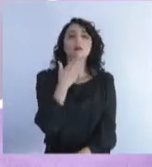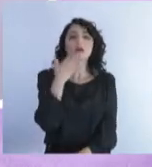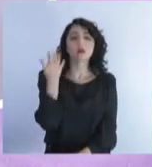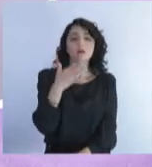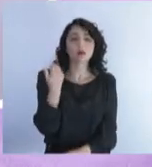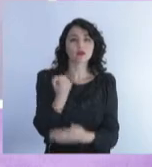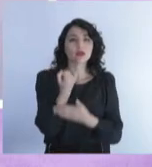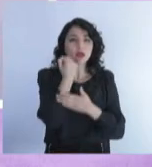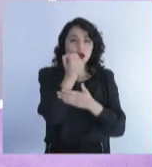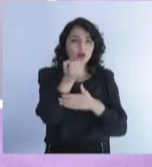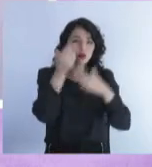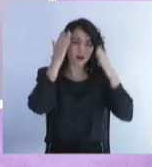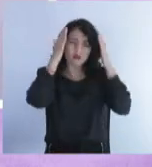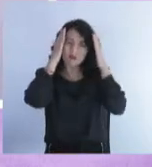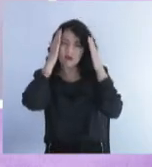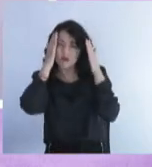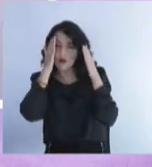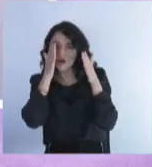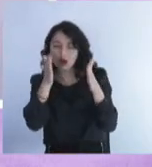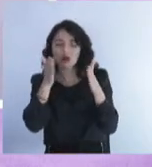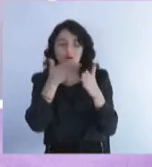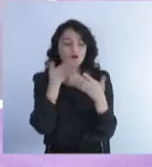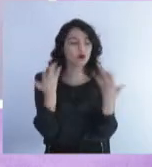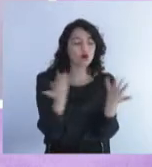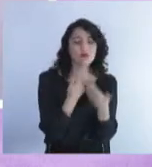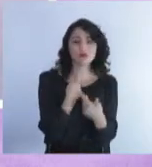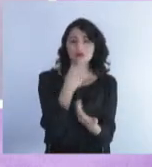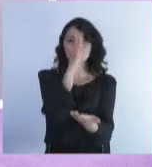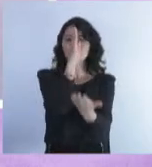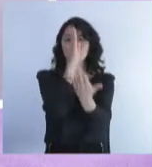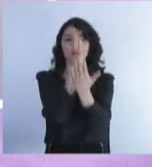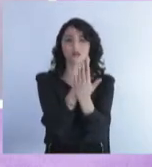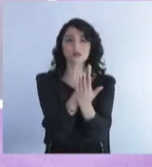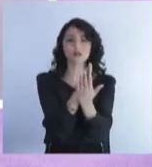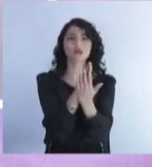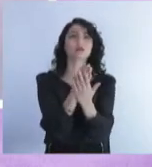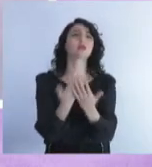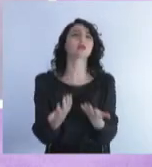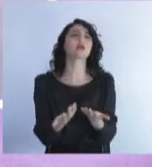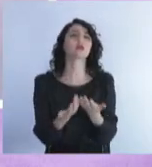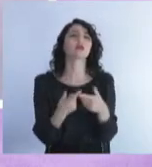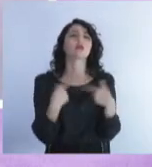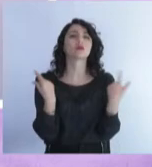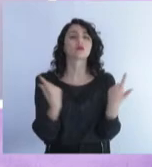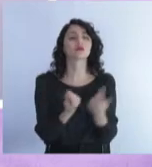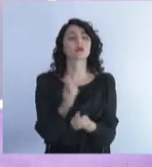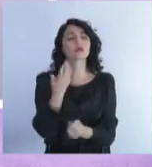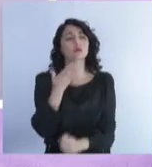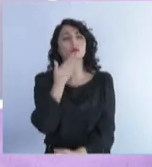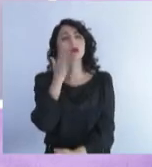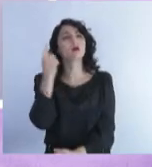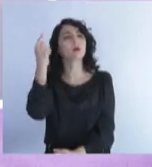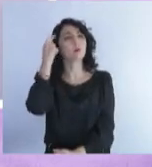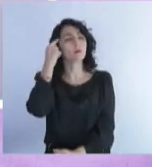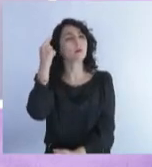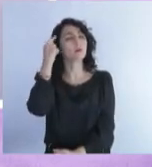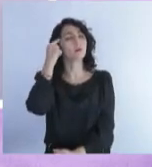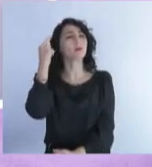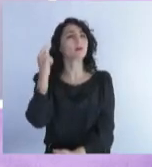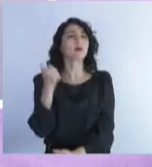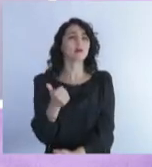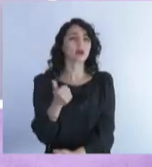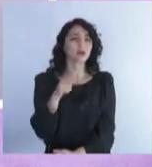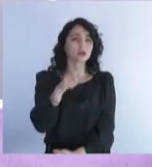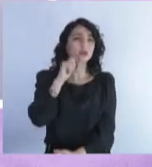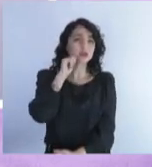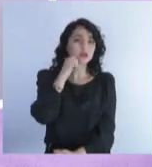it also helps us focus better. We can make better decisions. We can think more clearly. And this means,